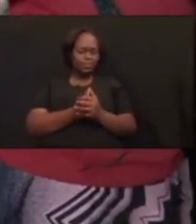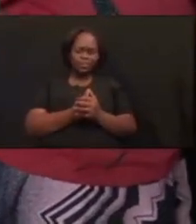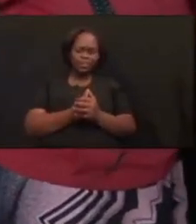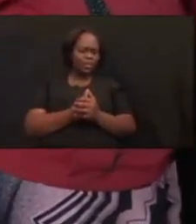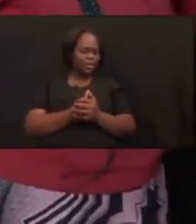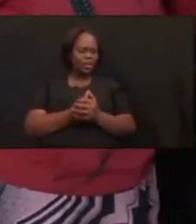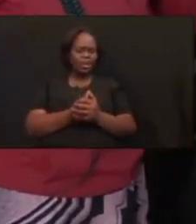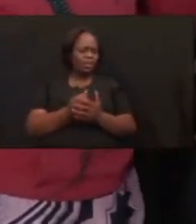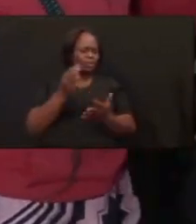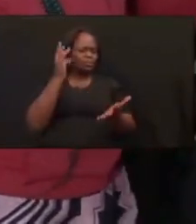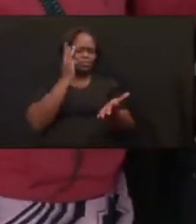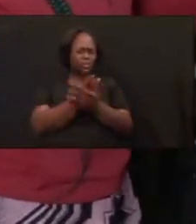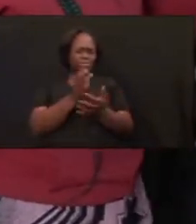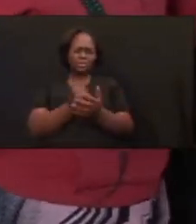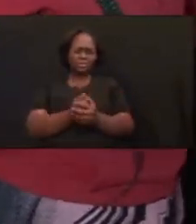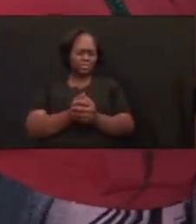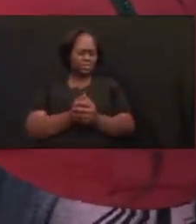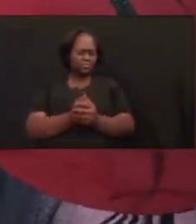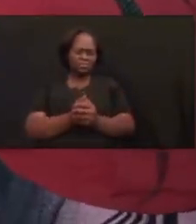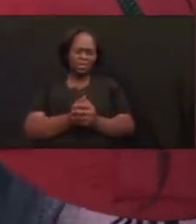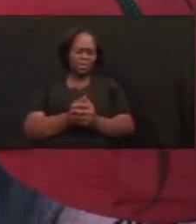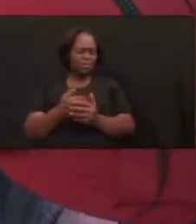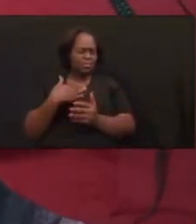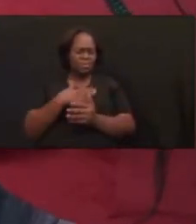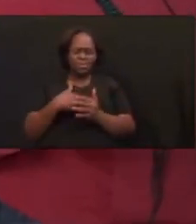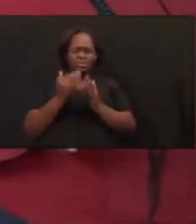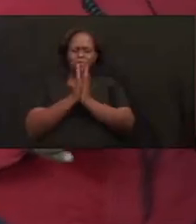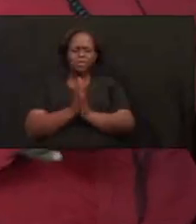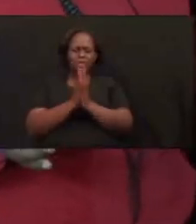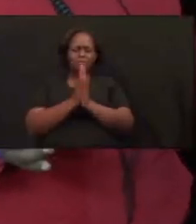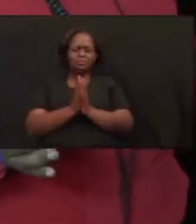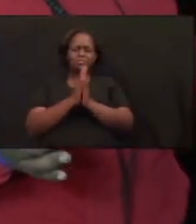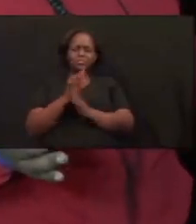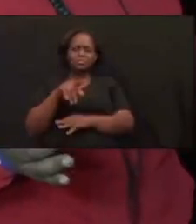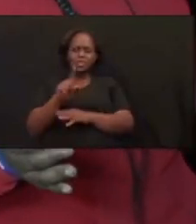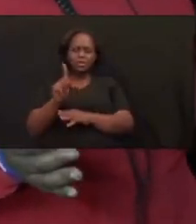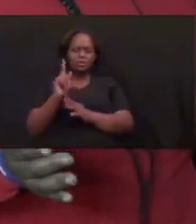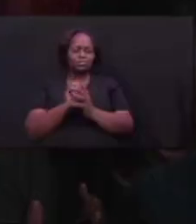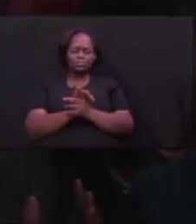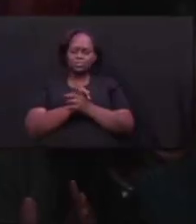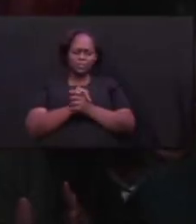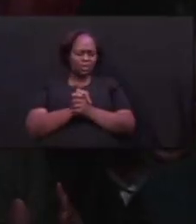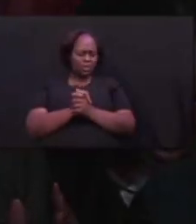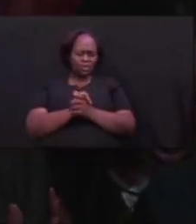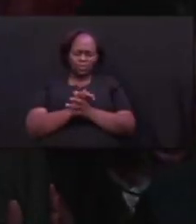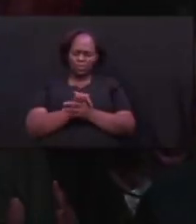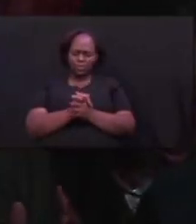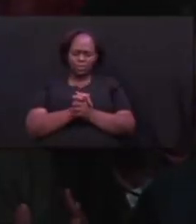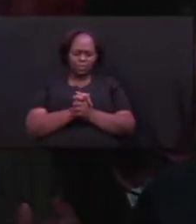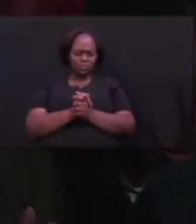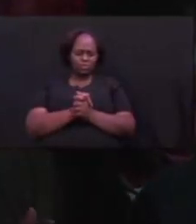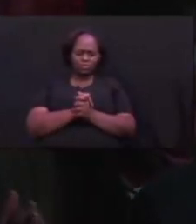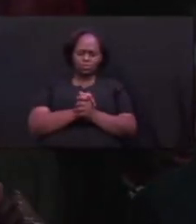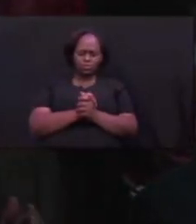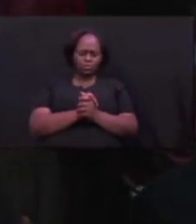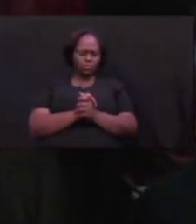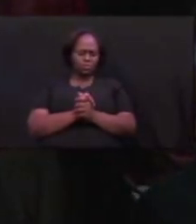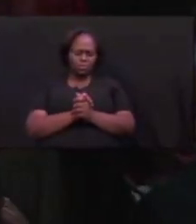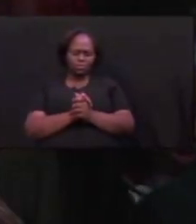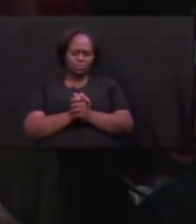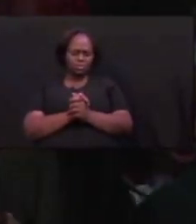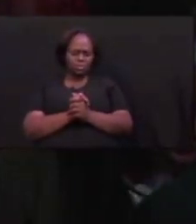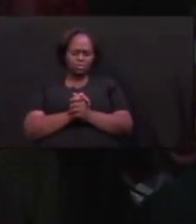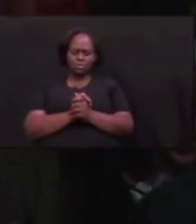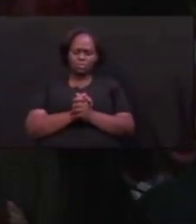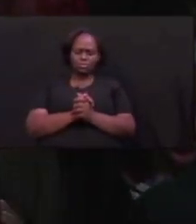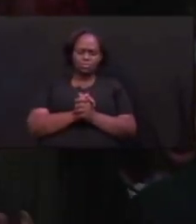Someone is praying. Shali praskede bala hashkada banda kosia. Embrakatoska lika brakateka barakatoska dia. Are